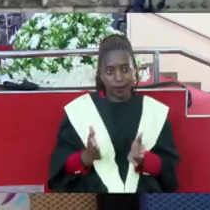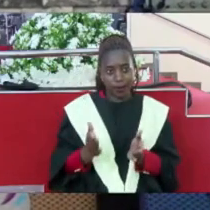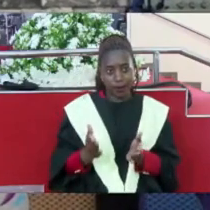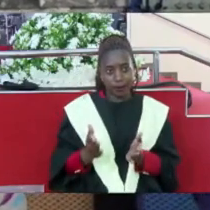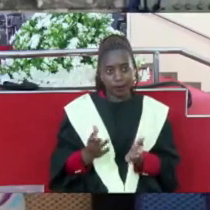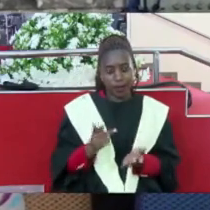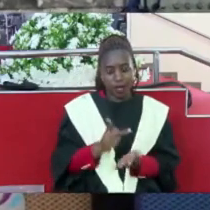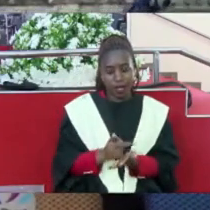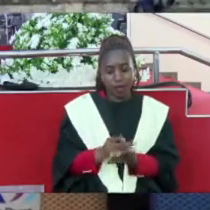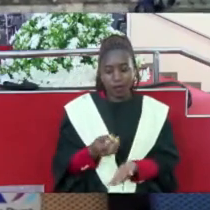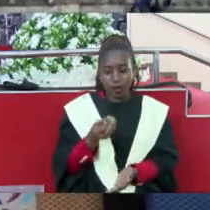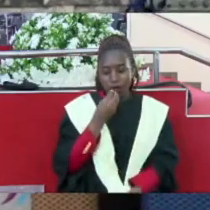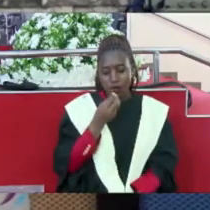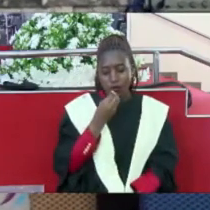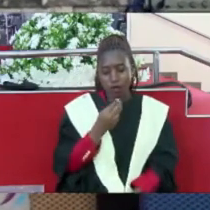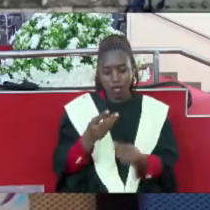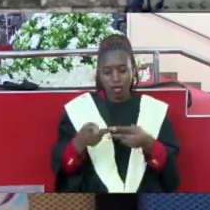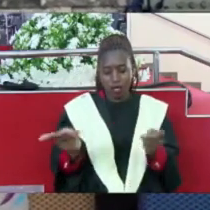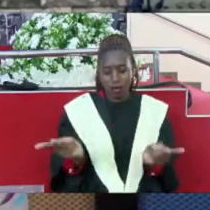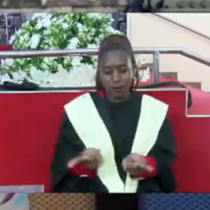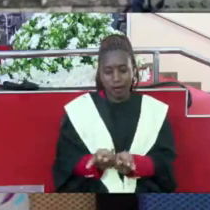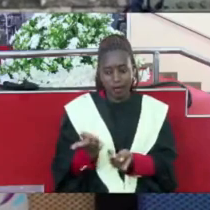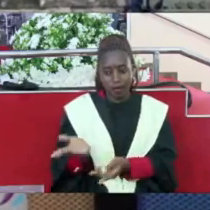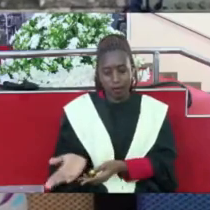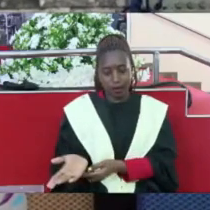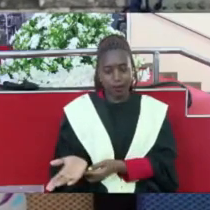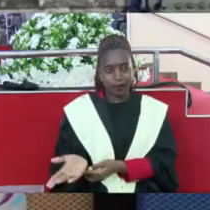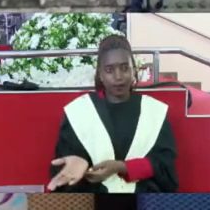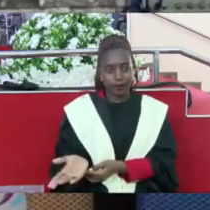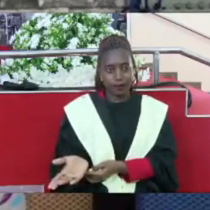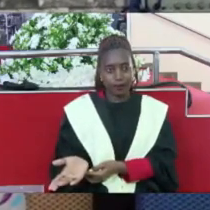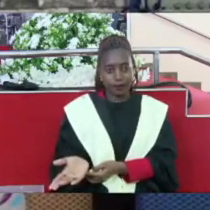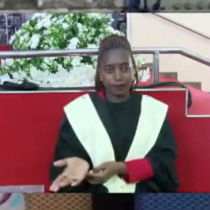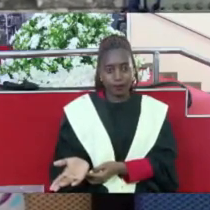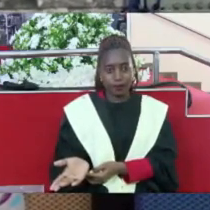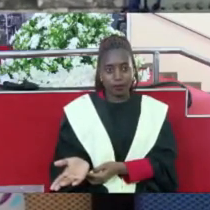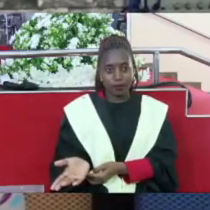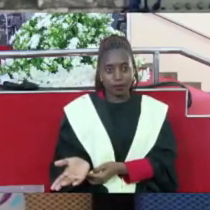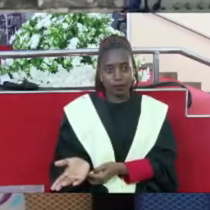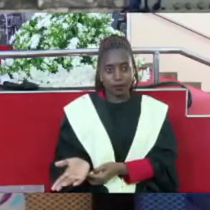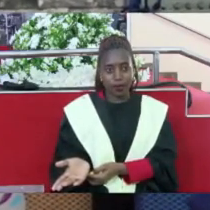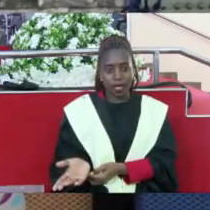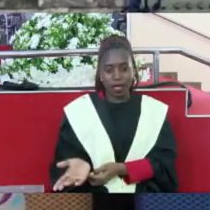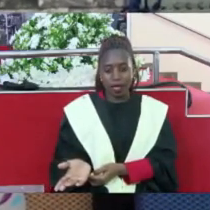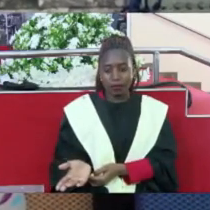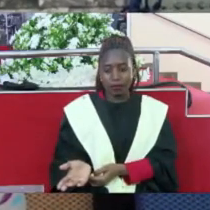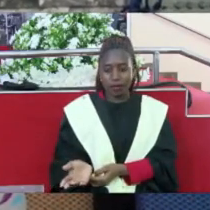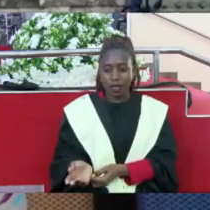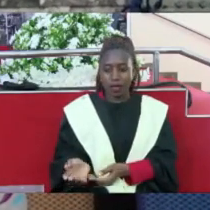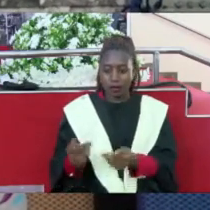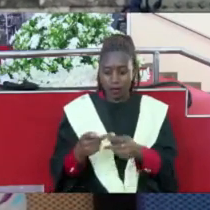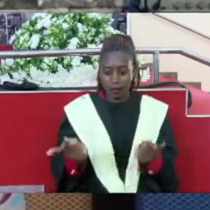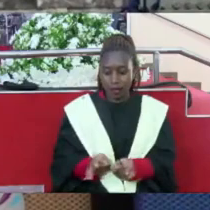bakuli pale kando kwa mlango. They were given food and they used to stay at the door. Inawekwa huko pamoja na umbwa. And they would stay with